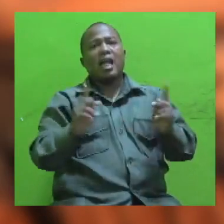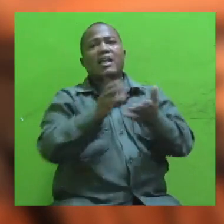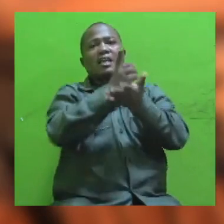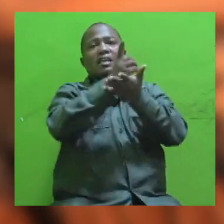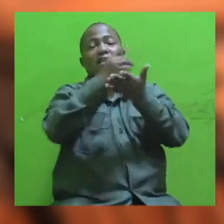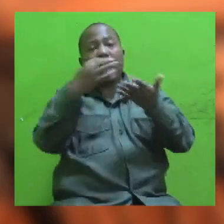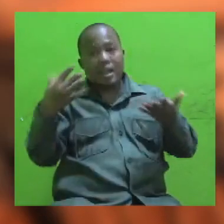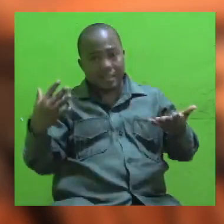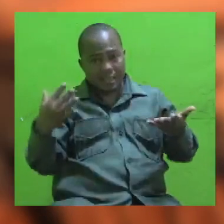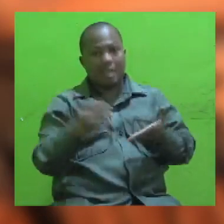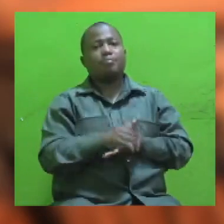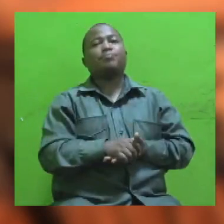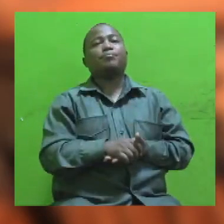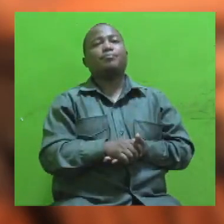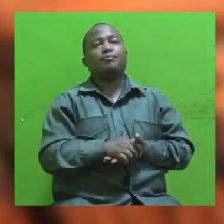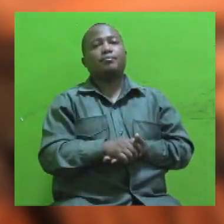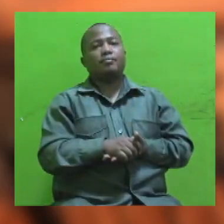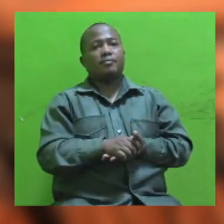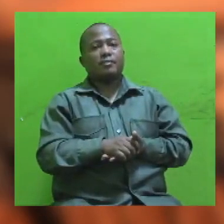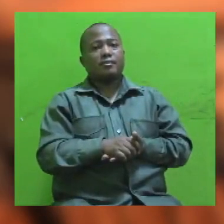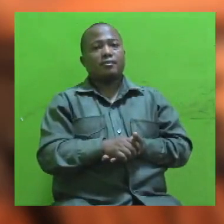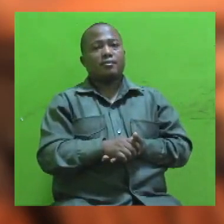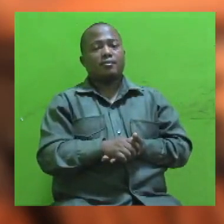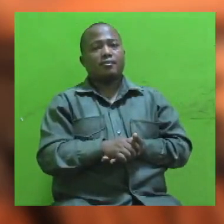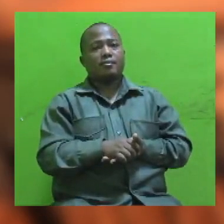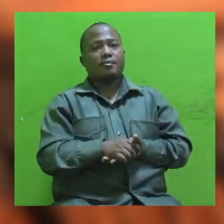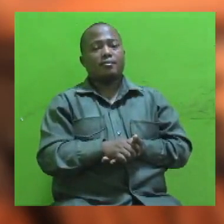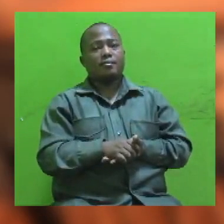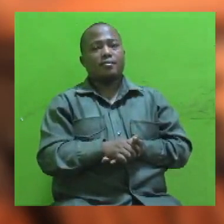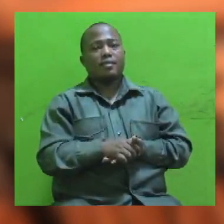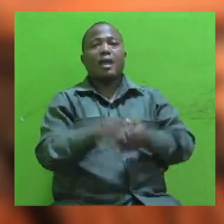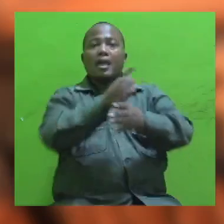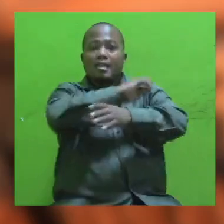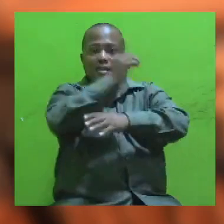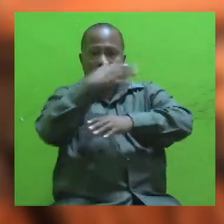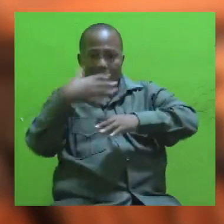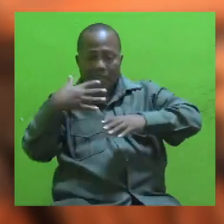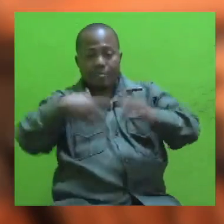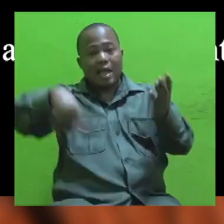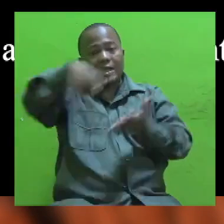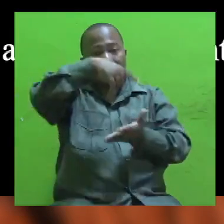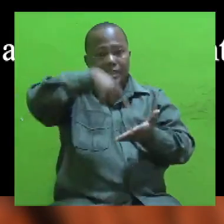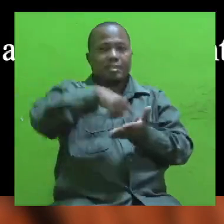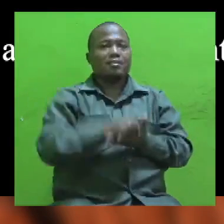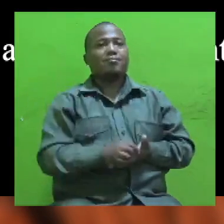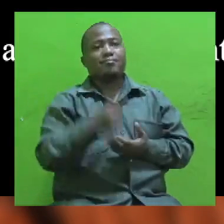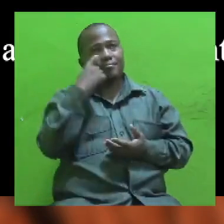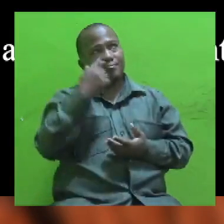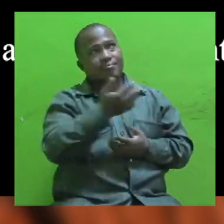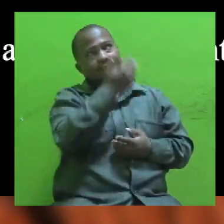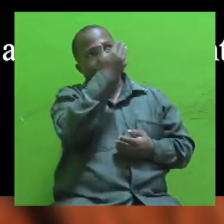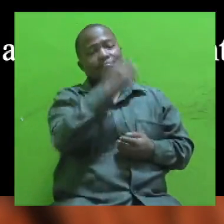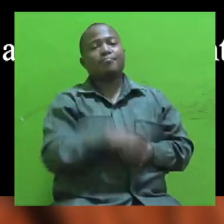cities. You can see maybe Arusha cities, Zanzibar cities.